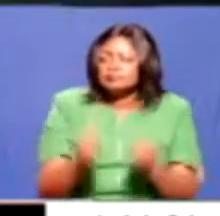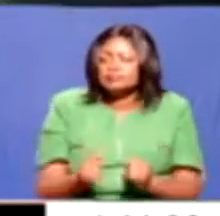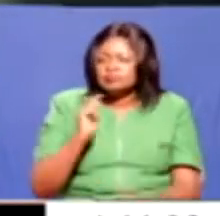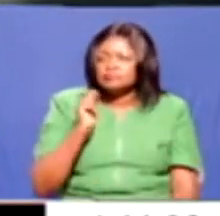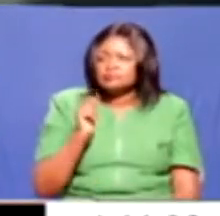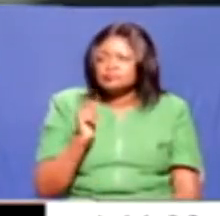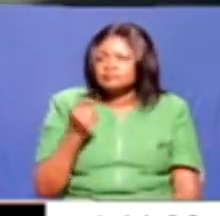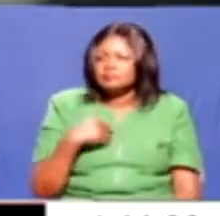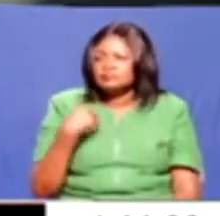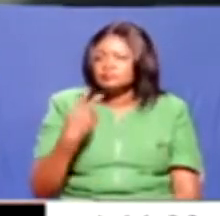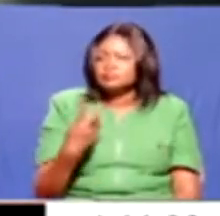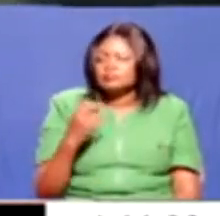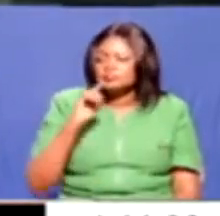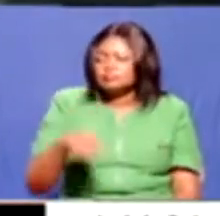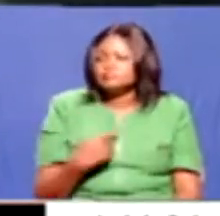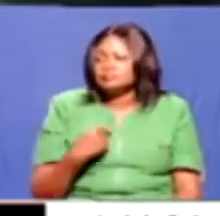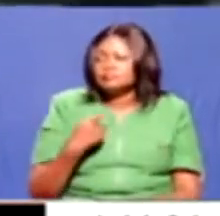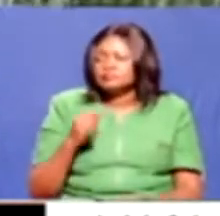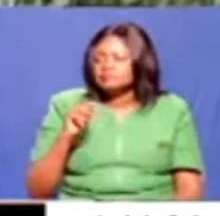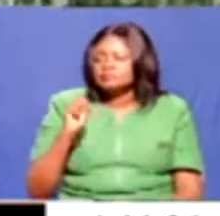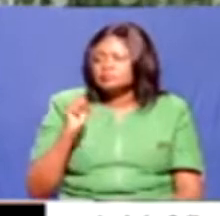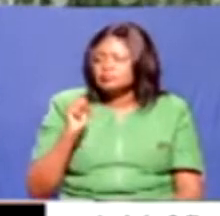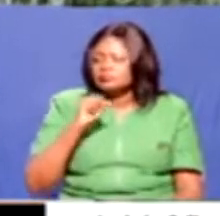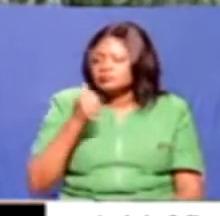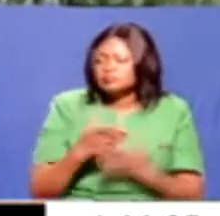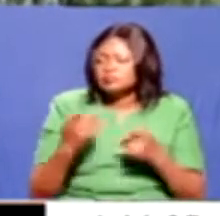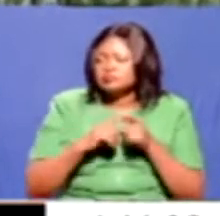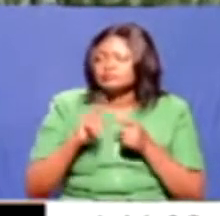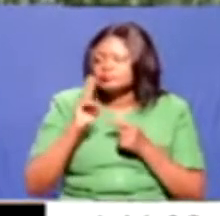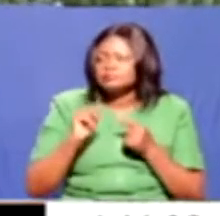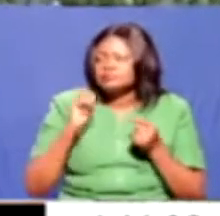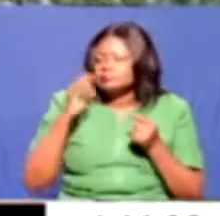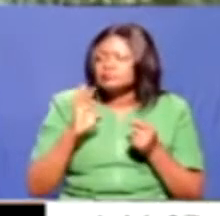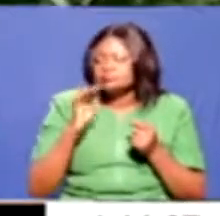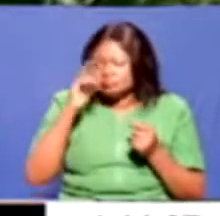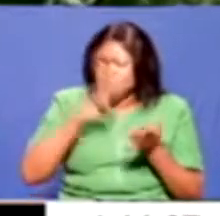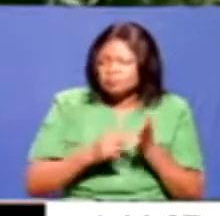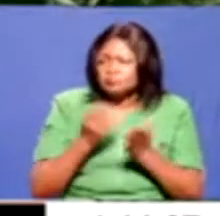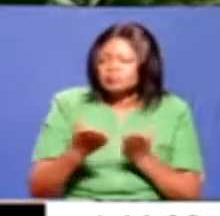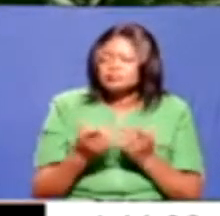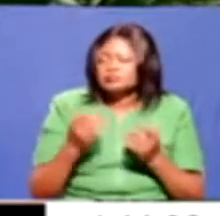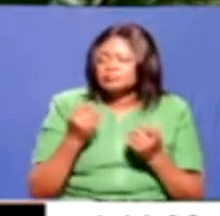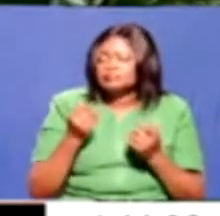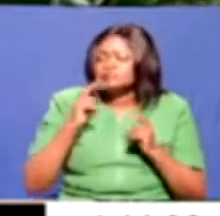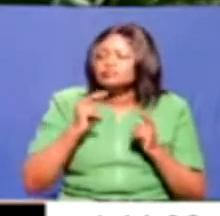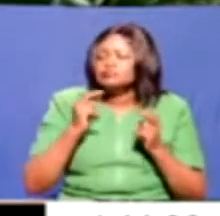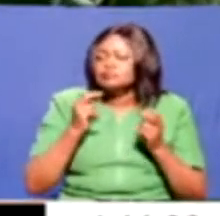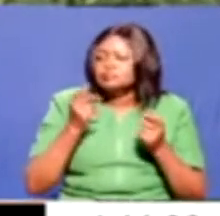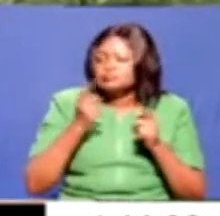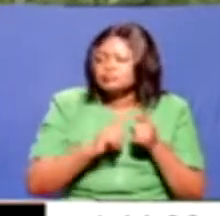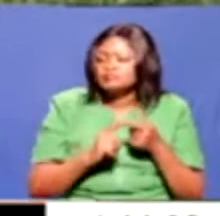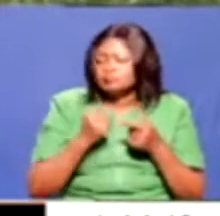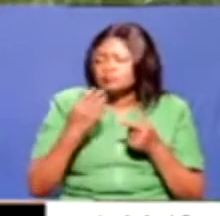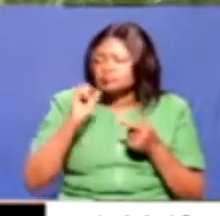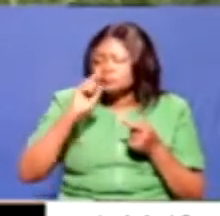around 200,000 metric tons of milling wheat. The UN's Office for Project Services is looking for offers for 4 lots, each